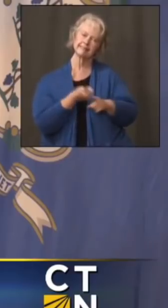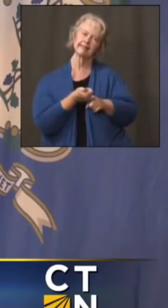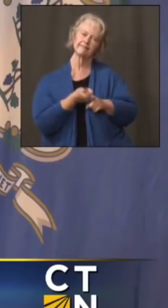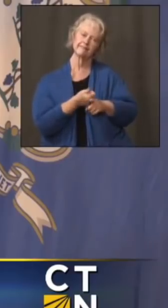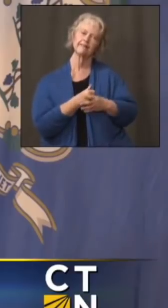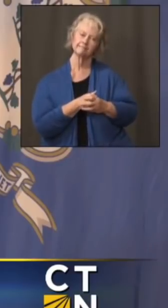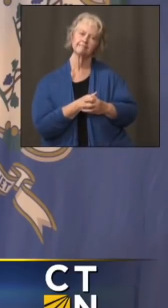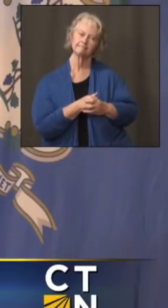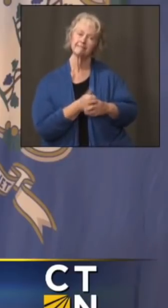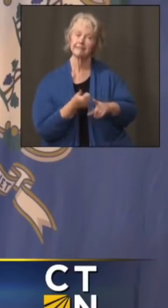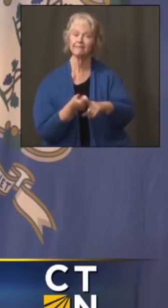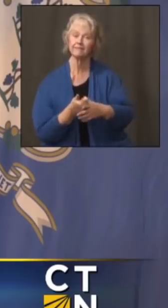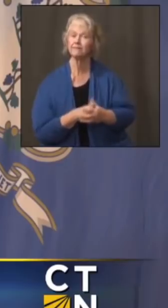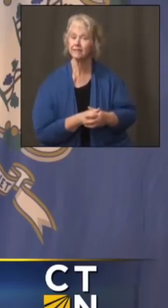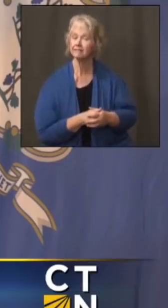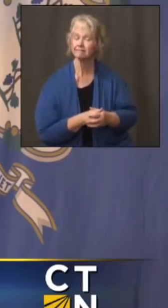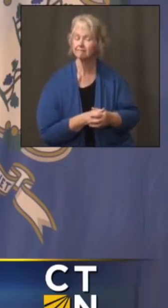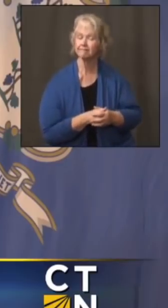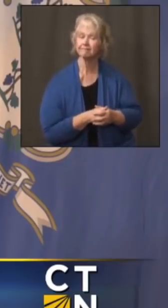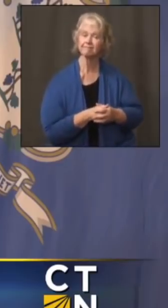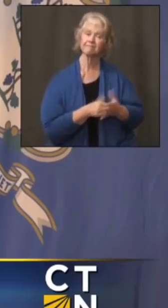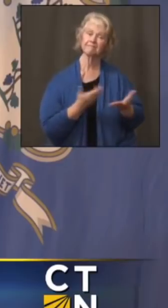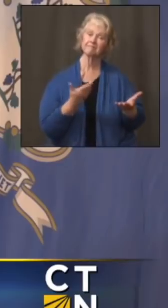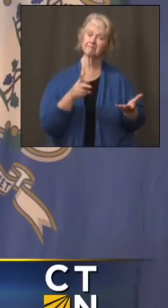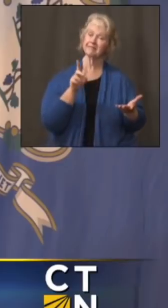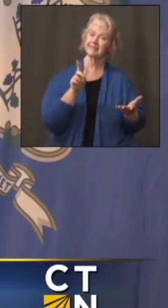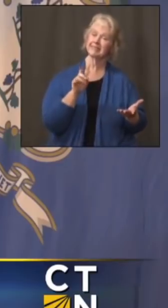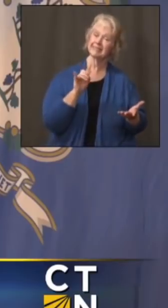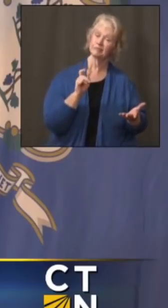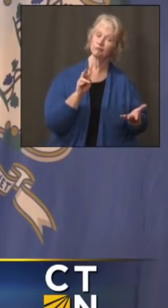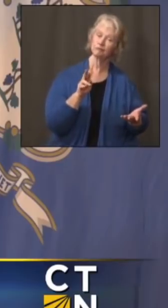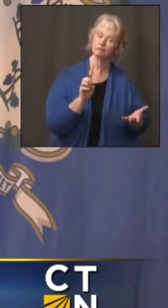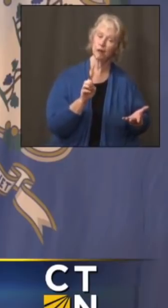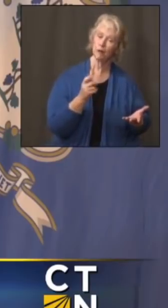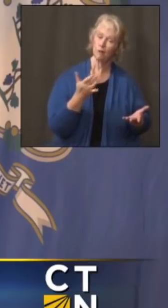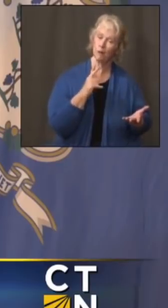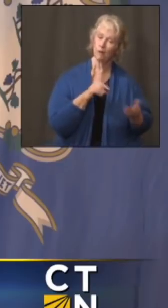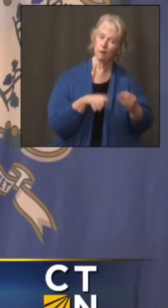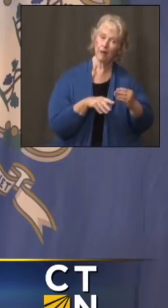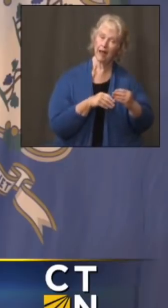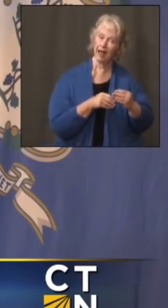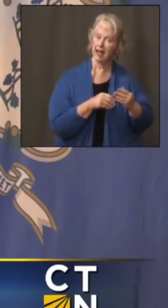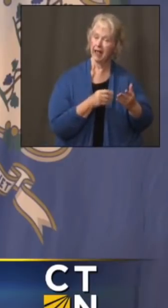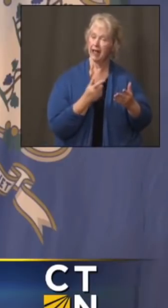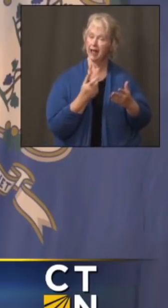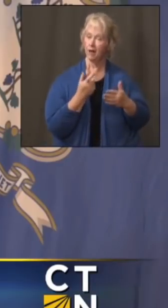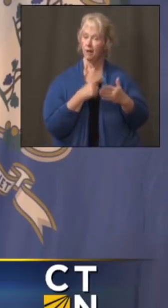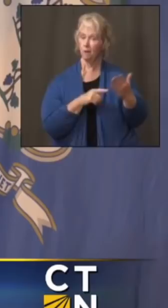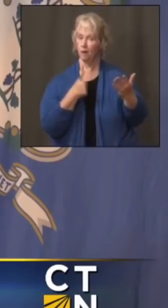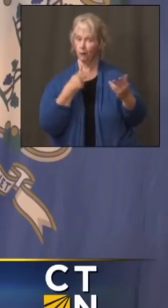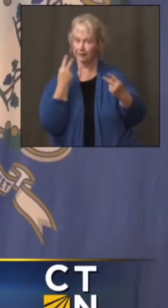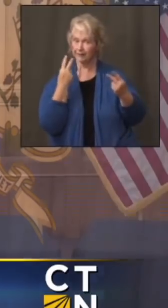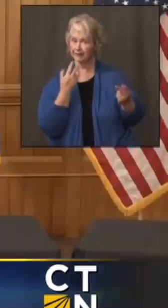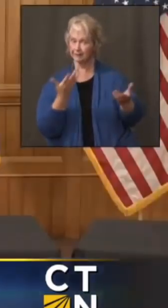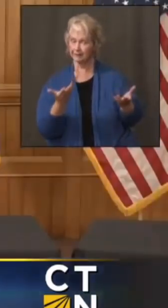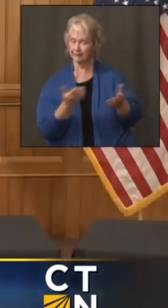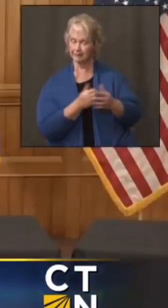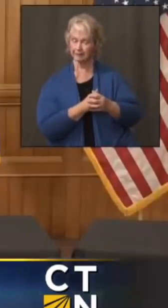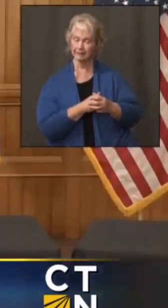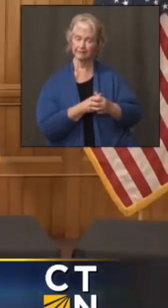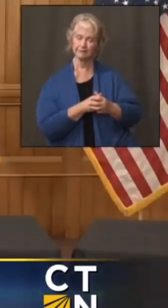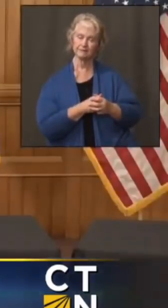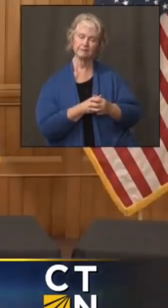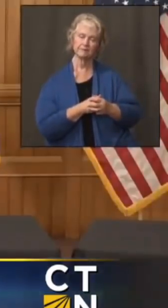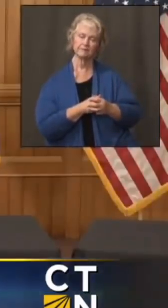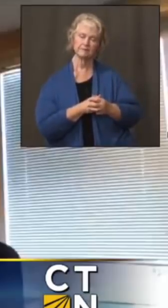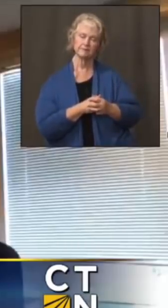think. And so, Deirdre, maybe you have something to add in terms of what we're seeing in terms of some of those private gatherings.